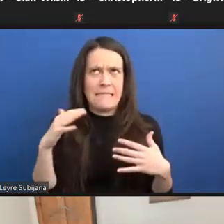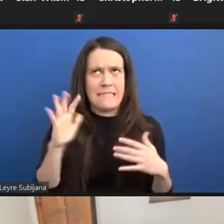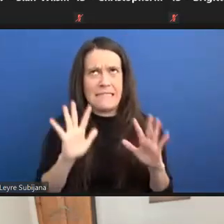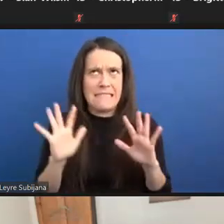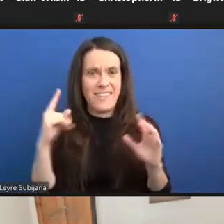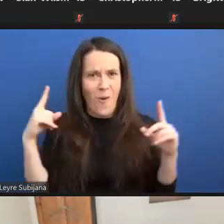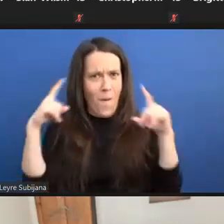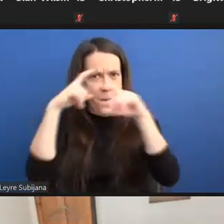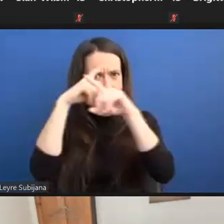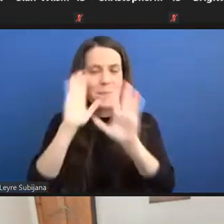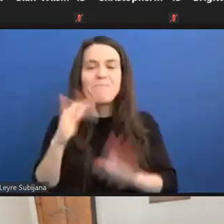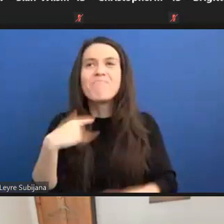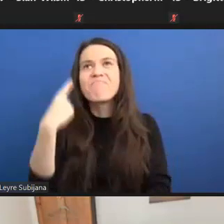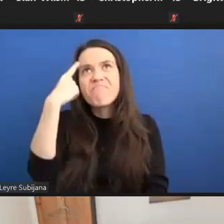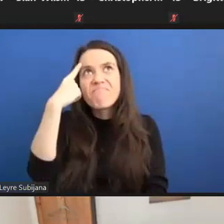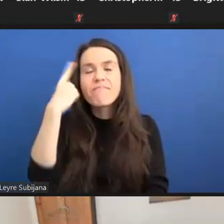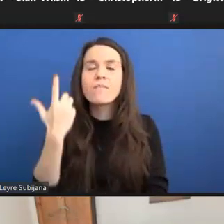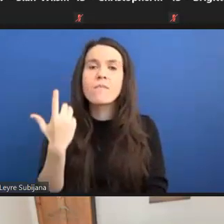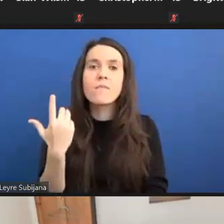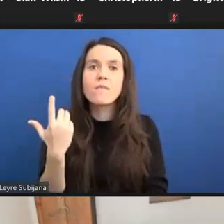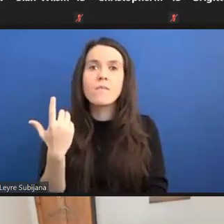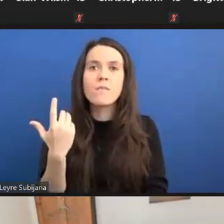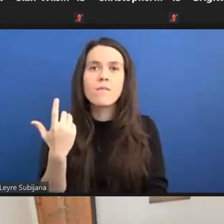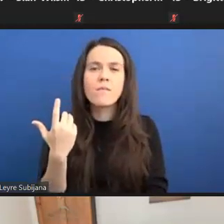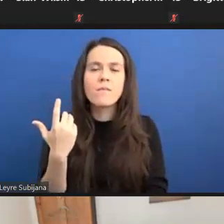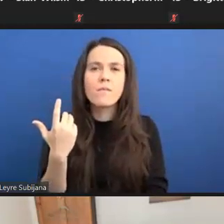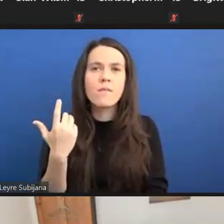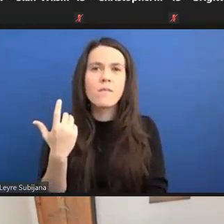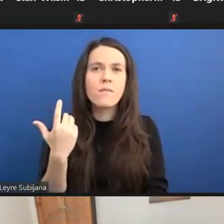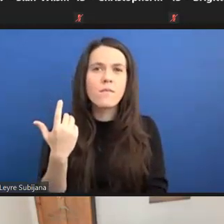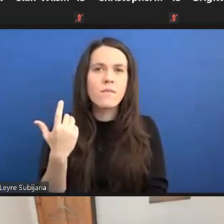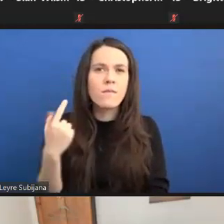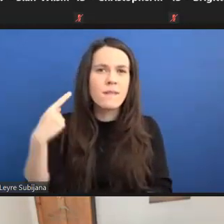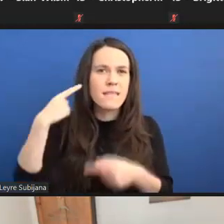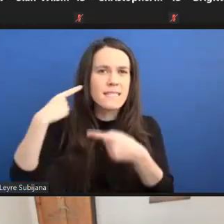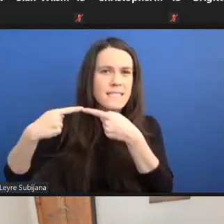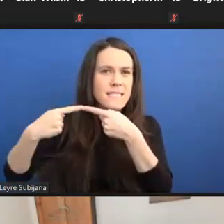that maybe better late